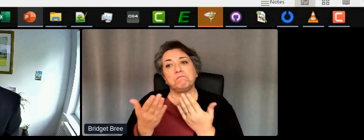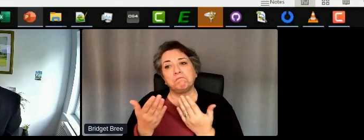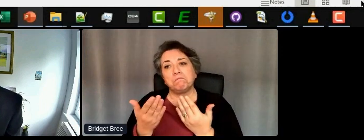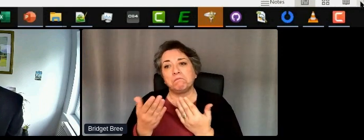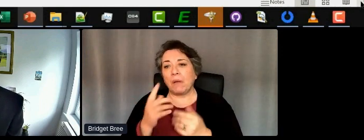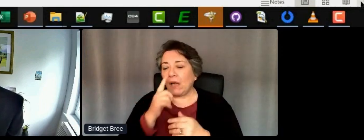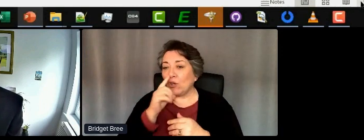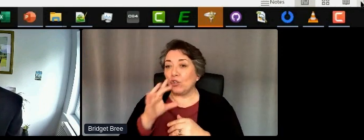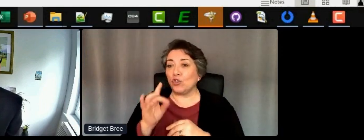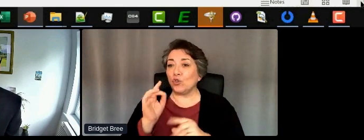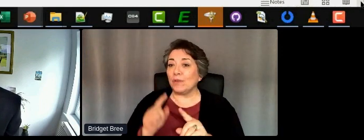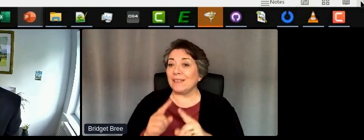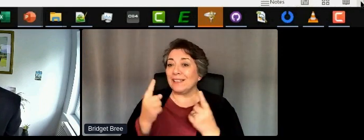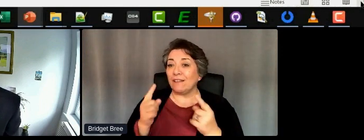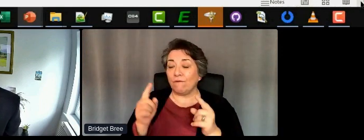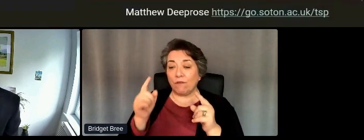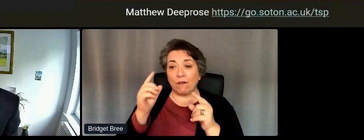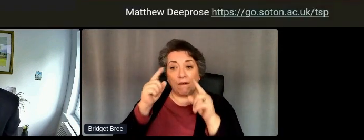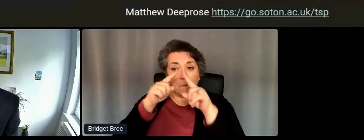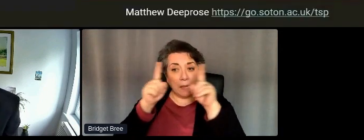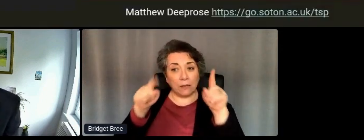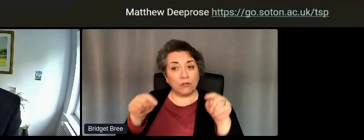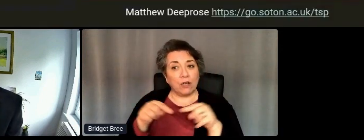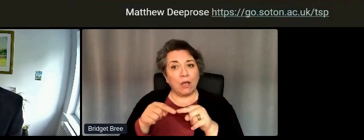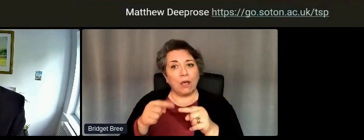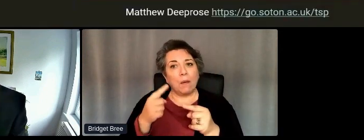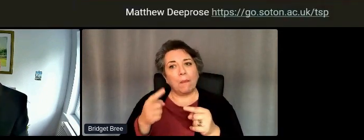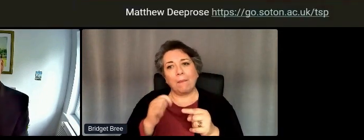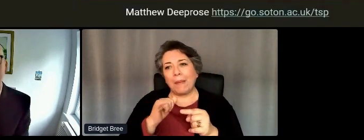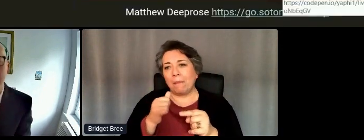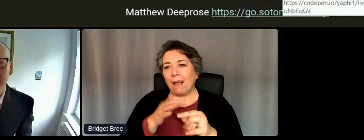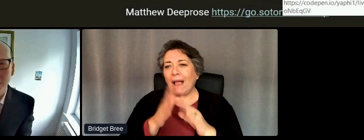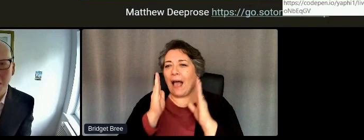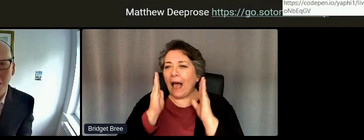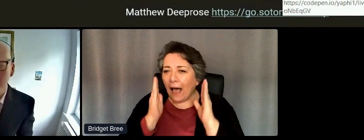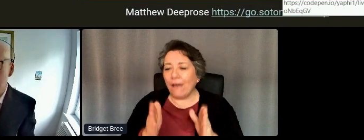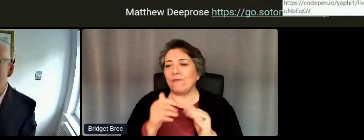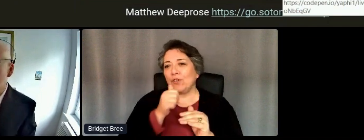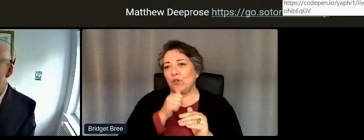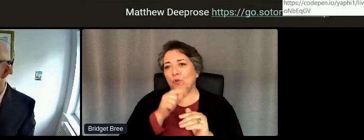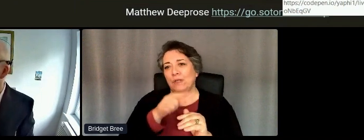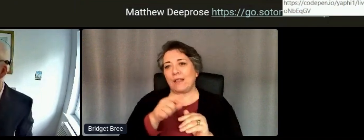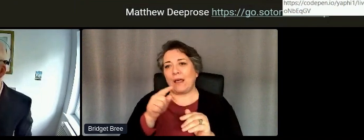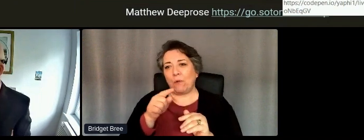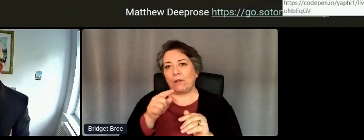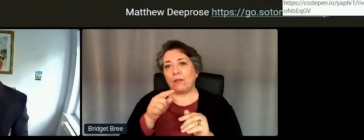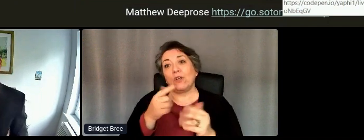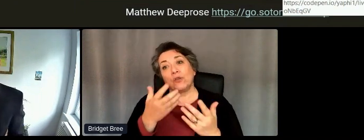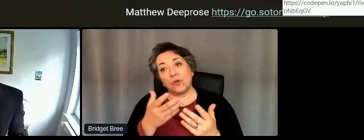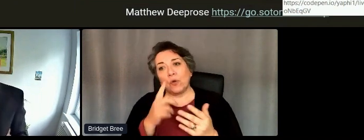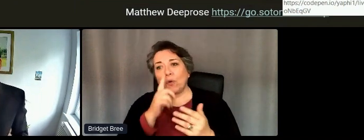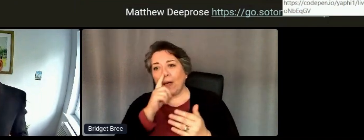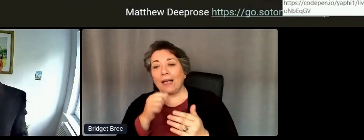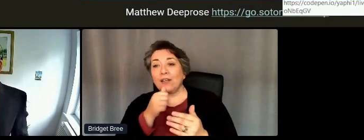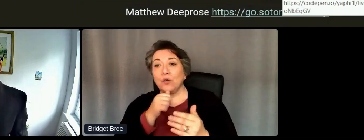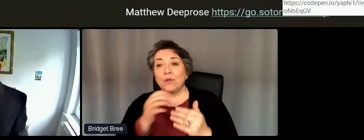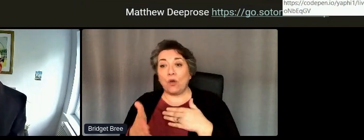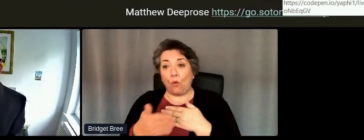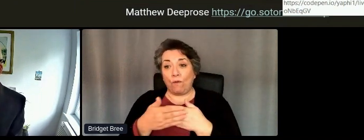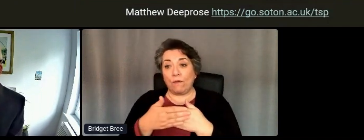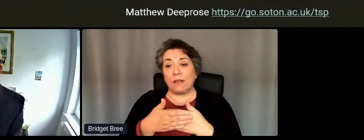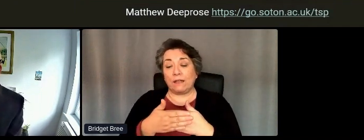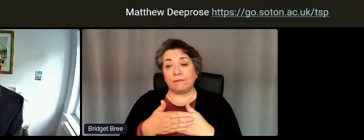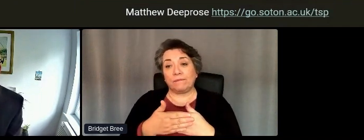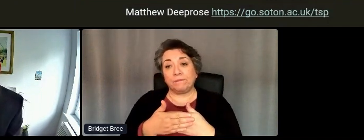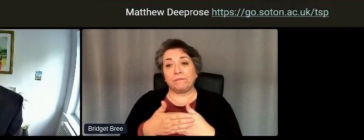I really had to use that photograph and I wanted to make sure that it was accessible, then that's an approach that I've been using. And by the way, I'll be mentioning